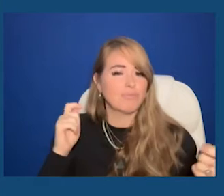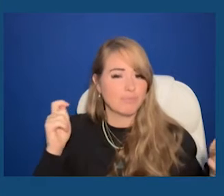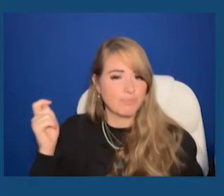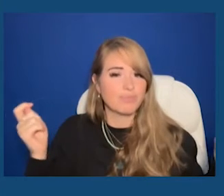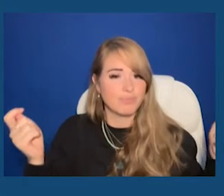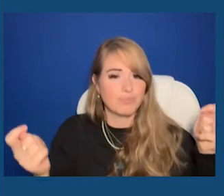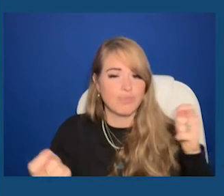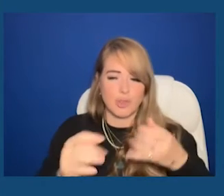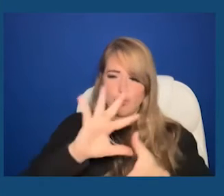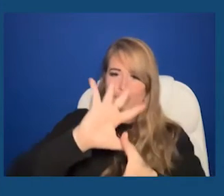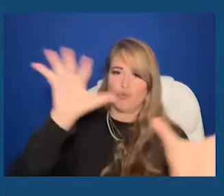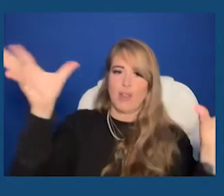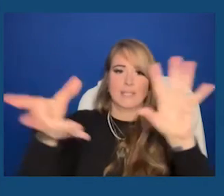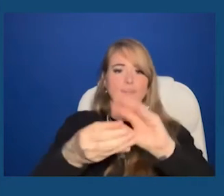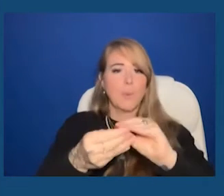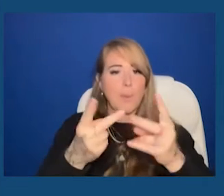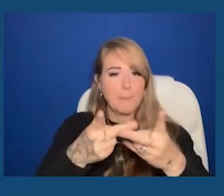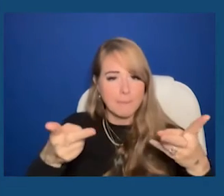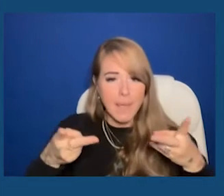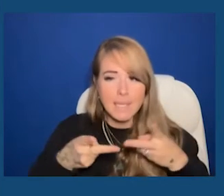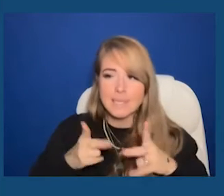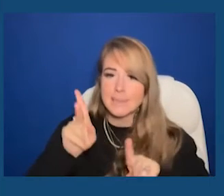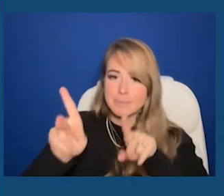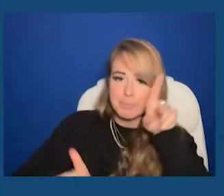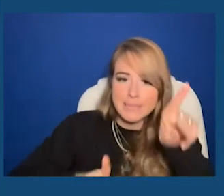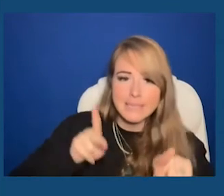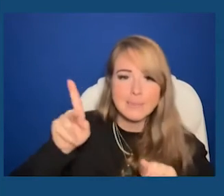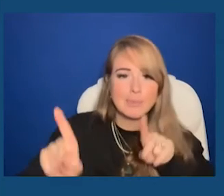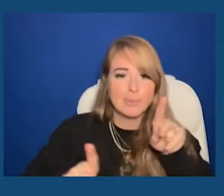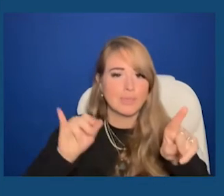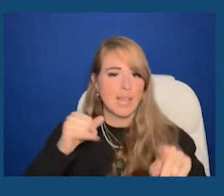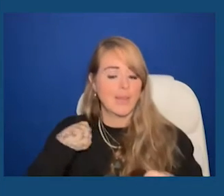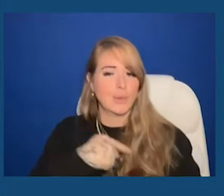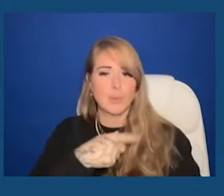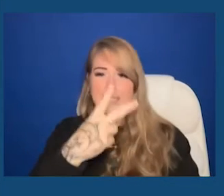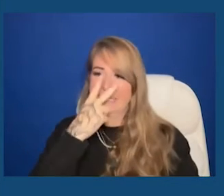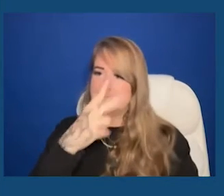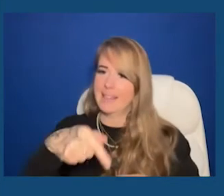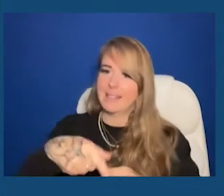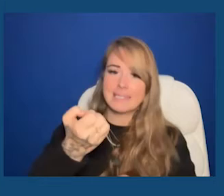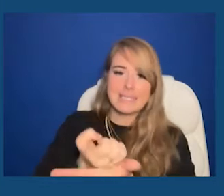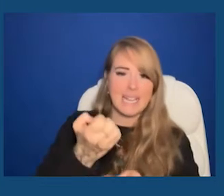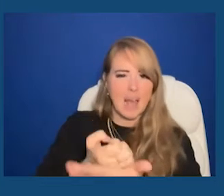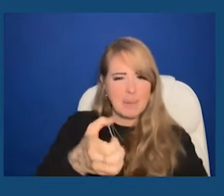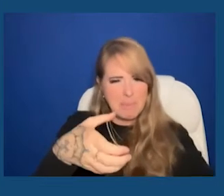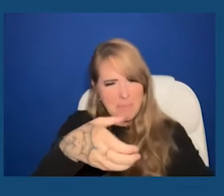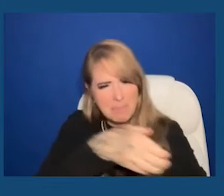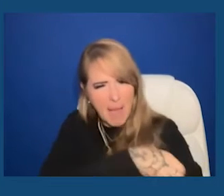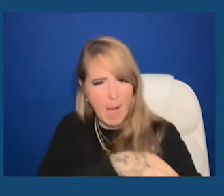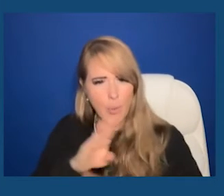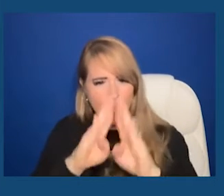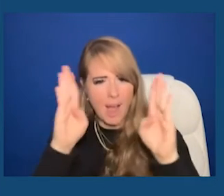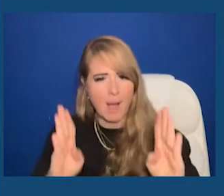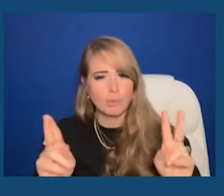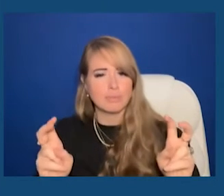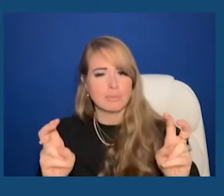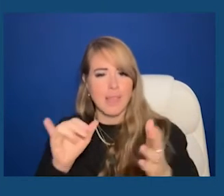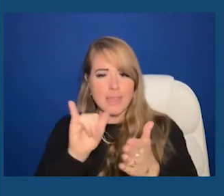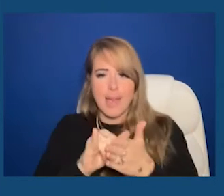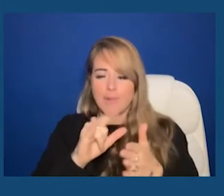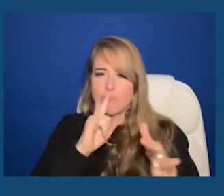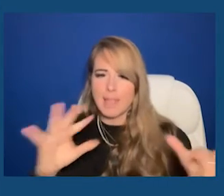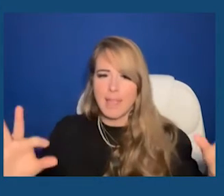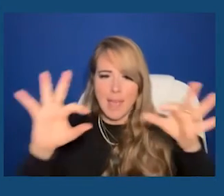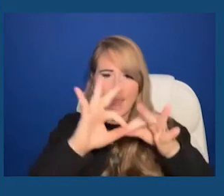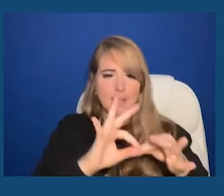places, communities, people, and that created this economic powerhouse that is really the nexus between commerce